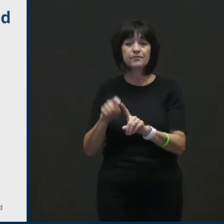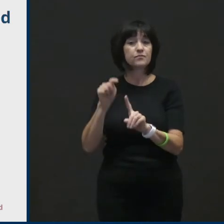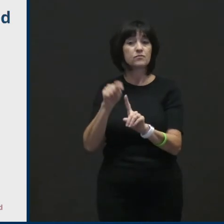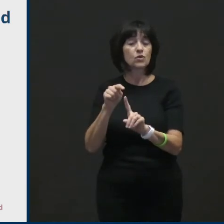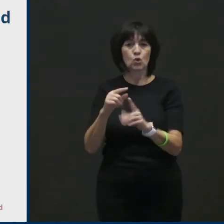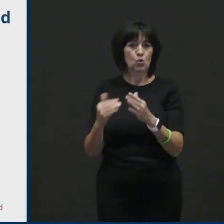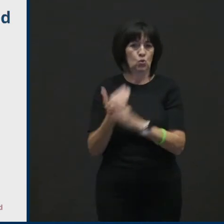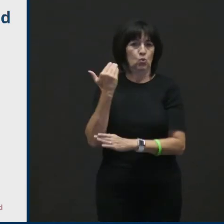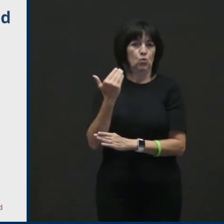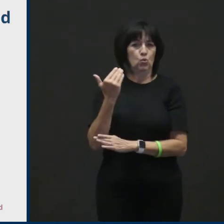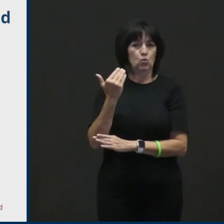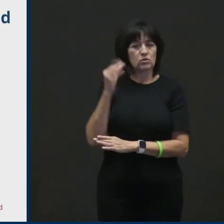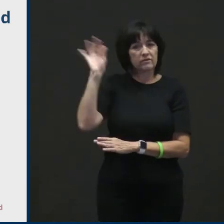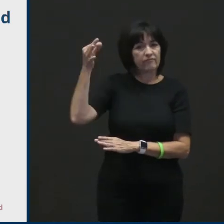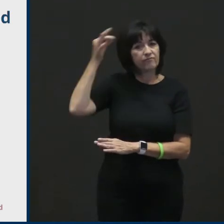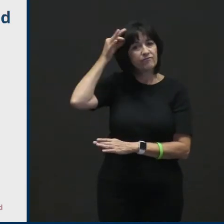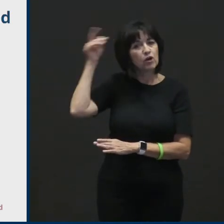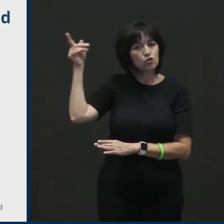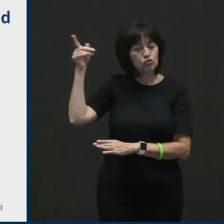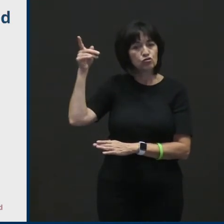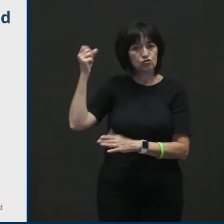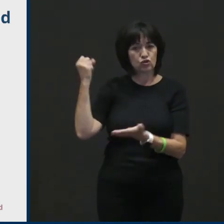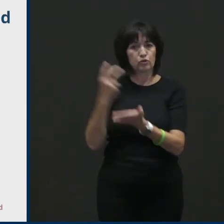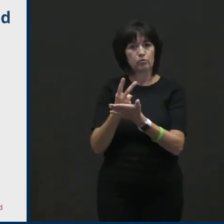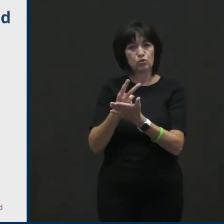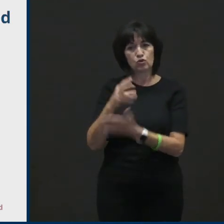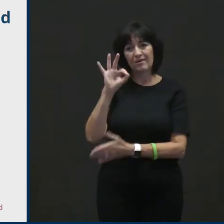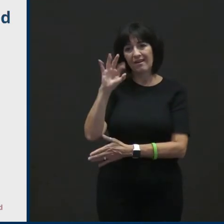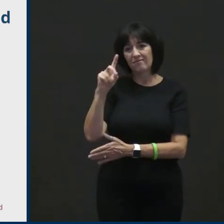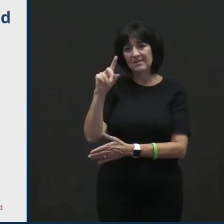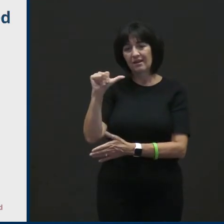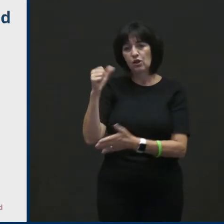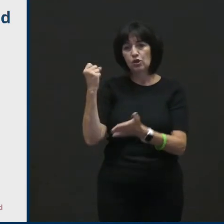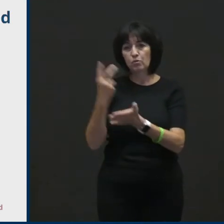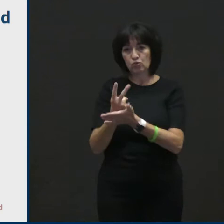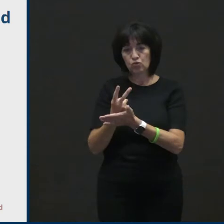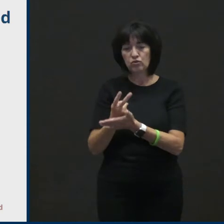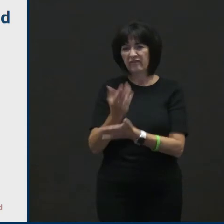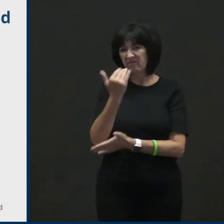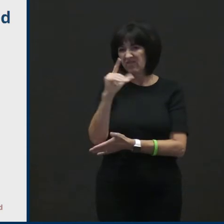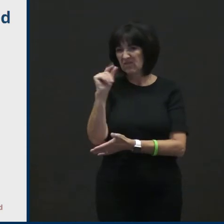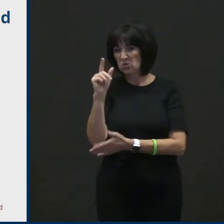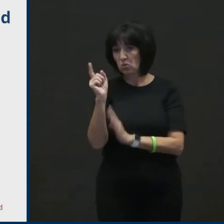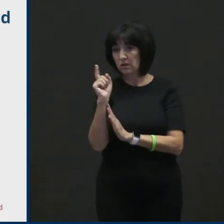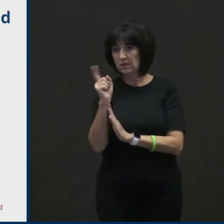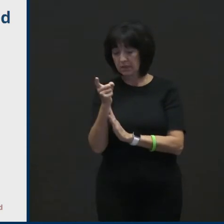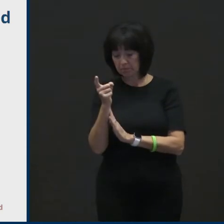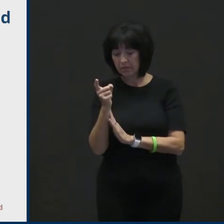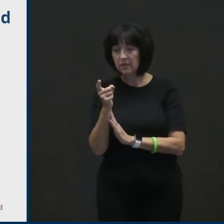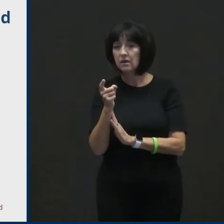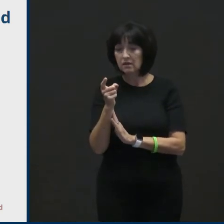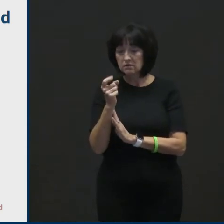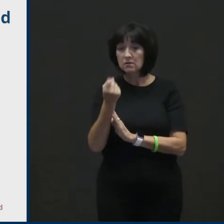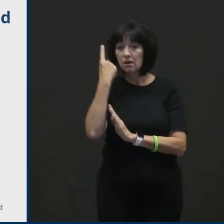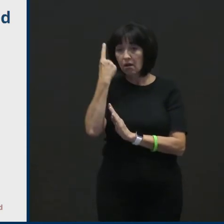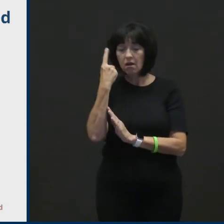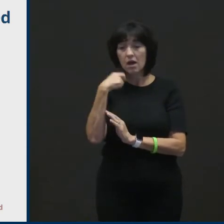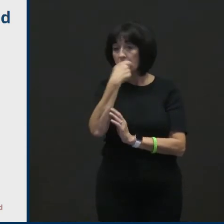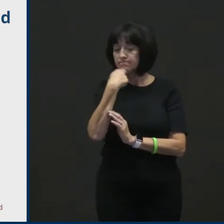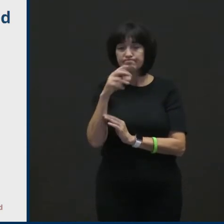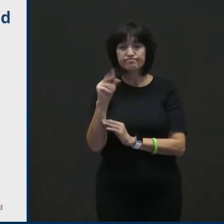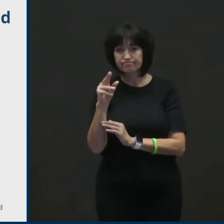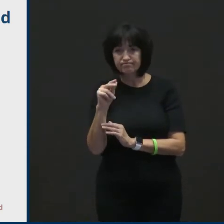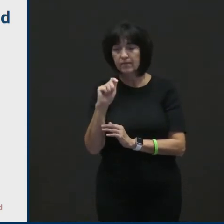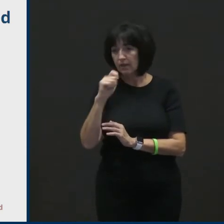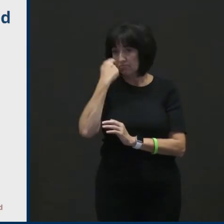FDA approved point of care where it's about 15 minutes to get the results, a nasal swab, and there's